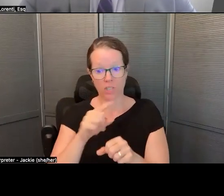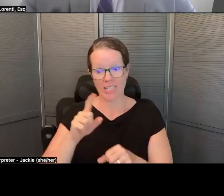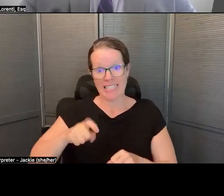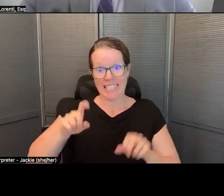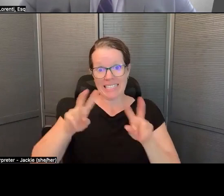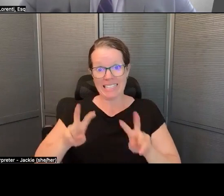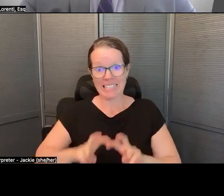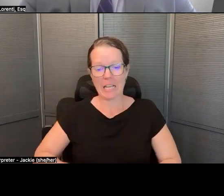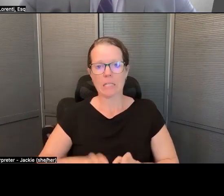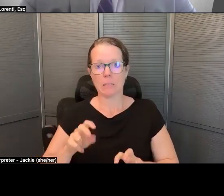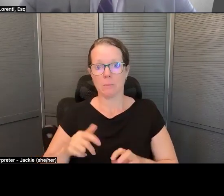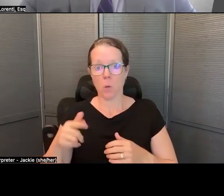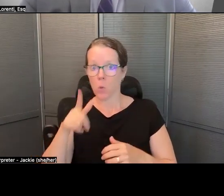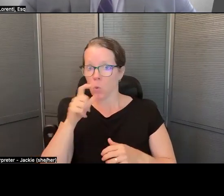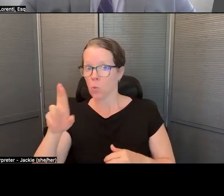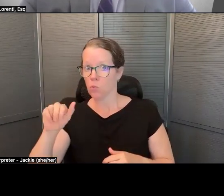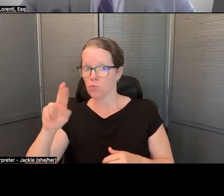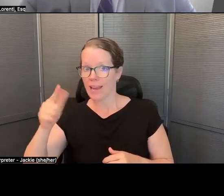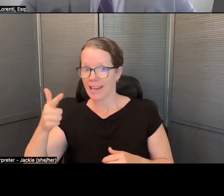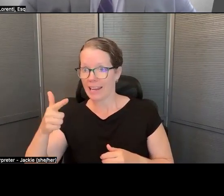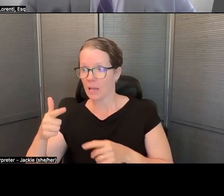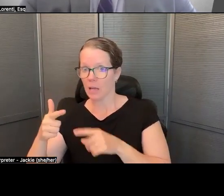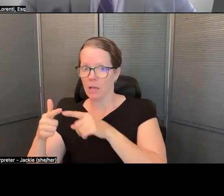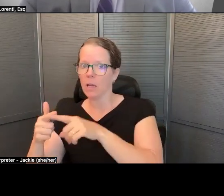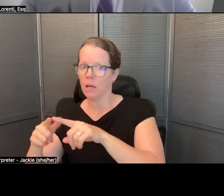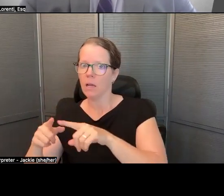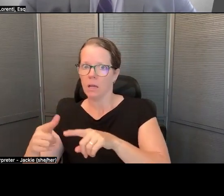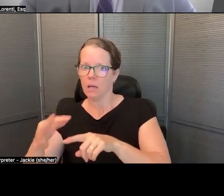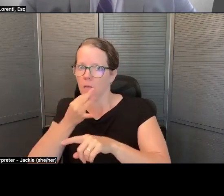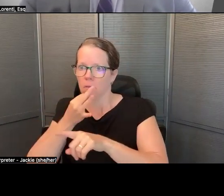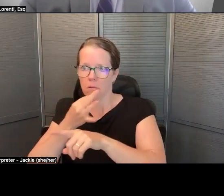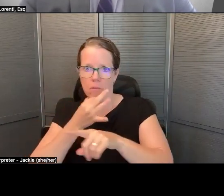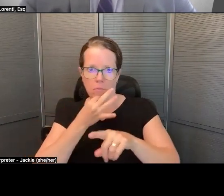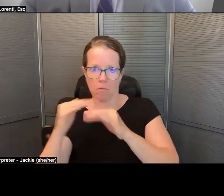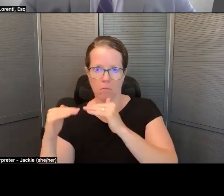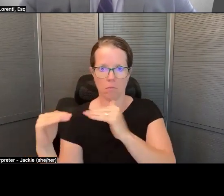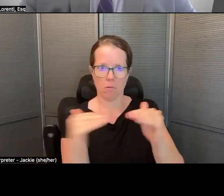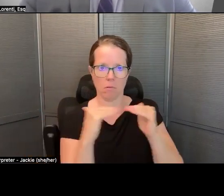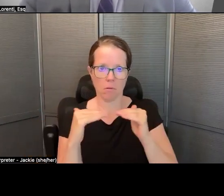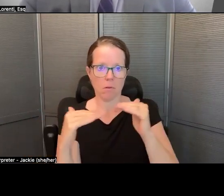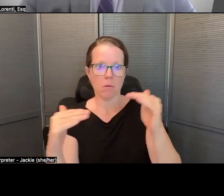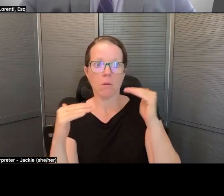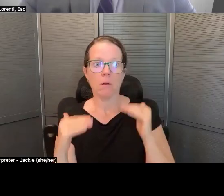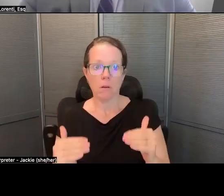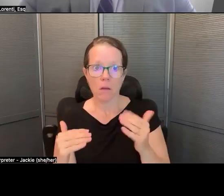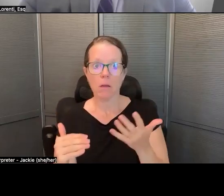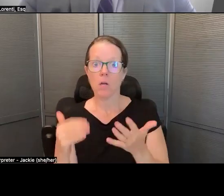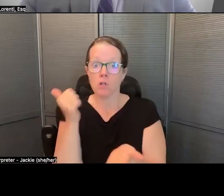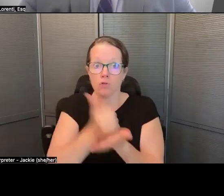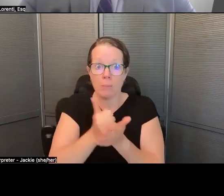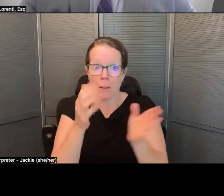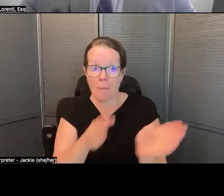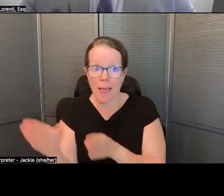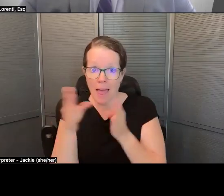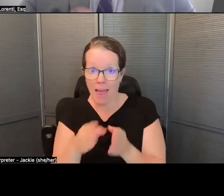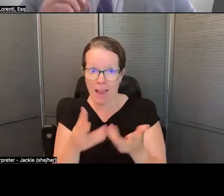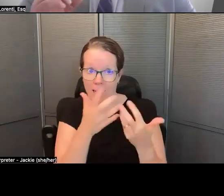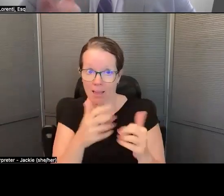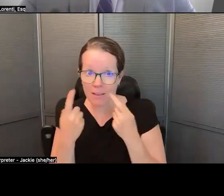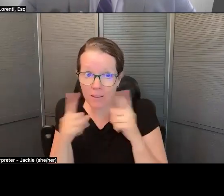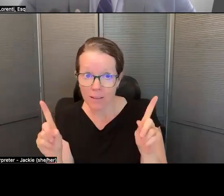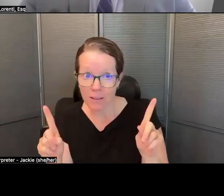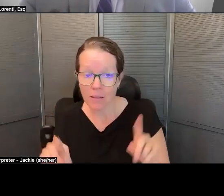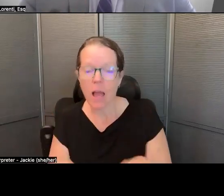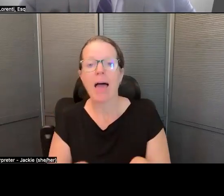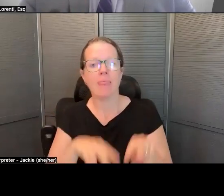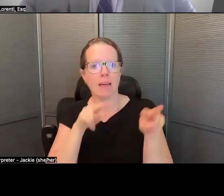that treatment planning is happening effectively, and then also monitoring the cognitive behavioral groups that are happening at our community justice support centers. And they are working